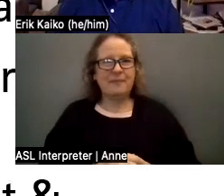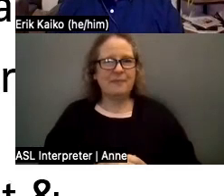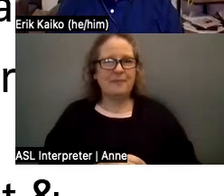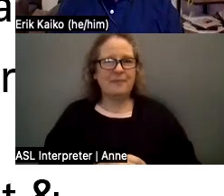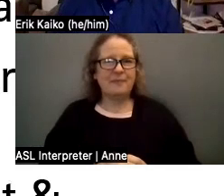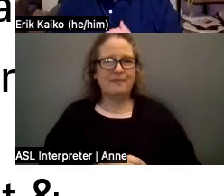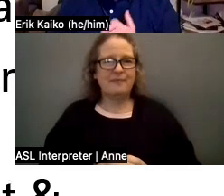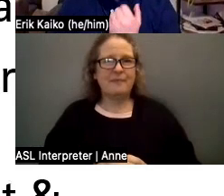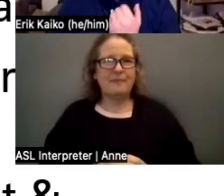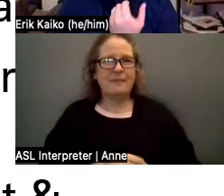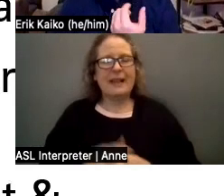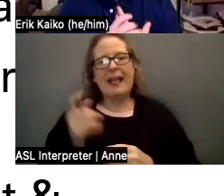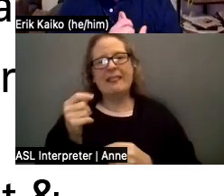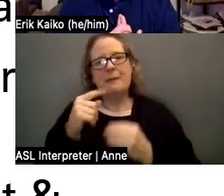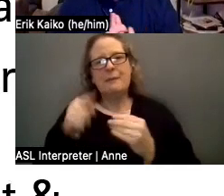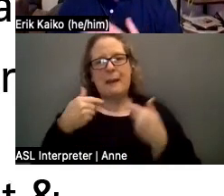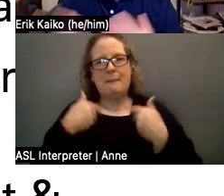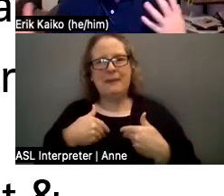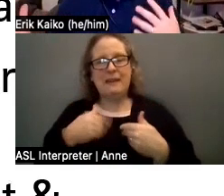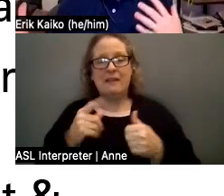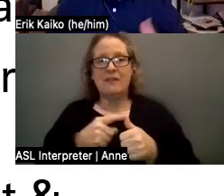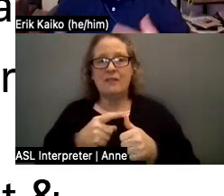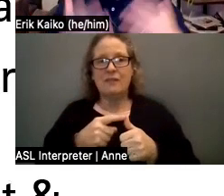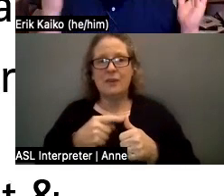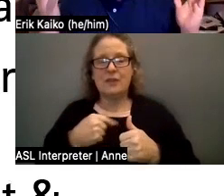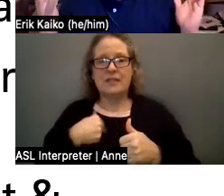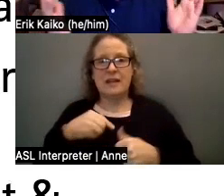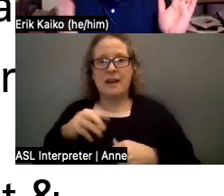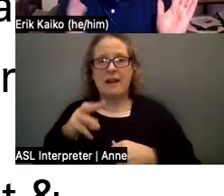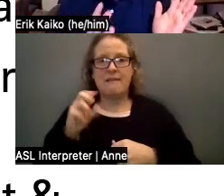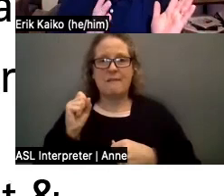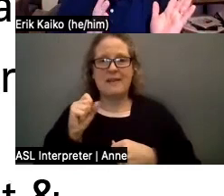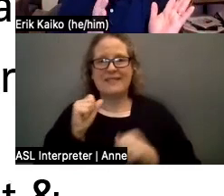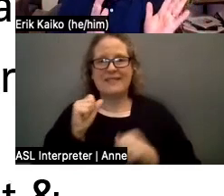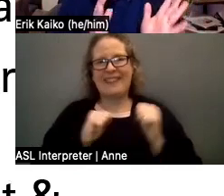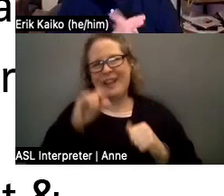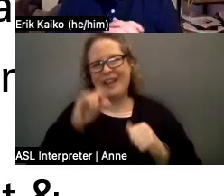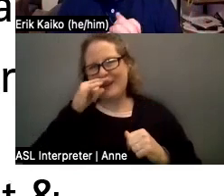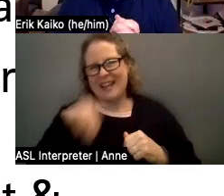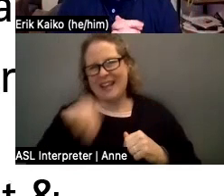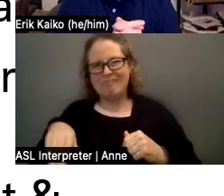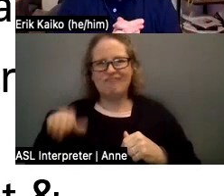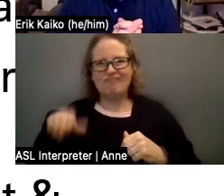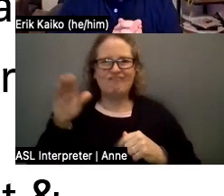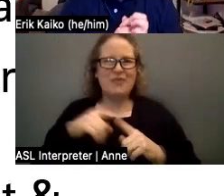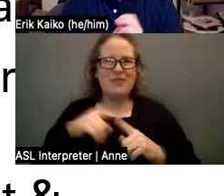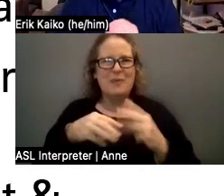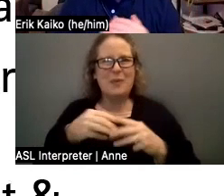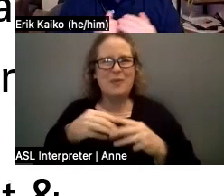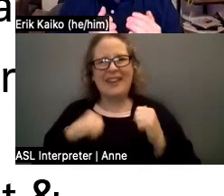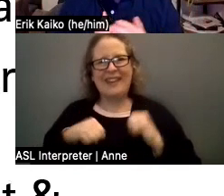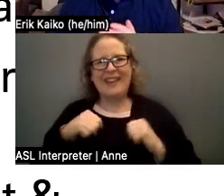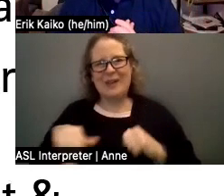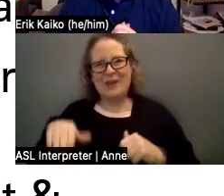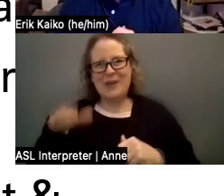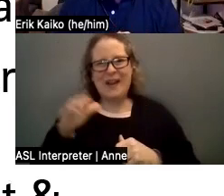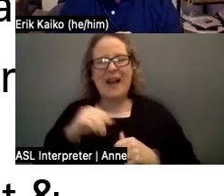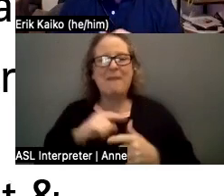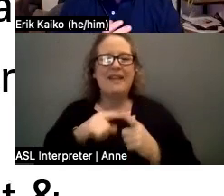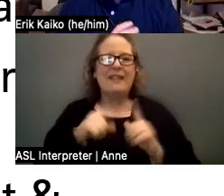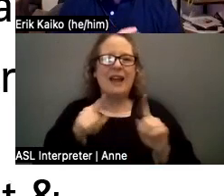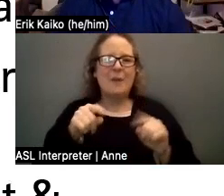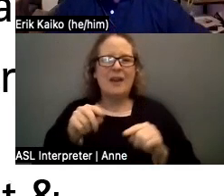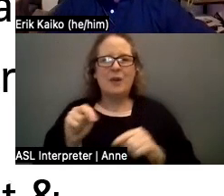So a little bit about me first. I was a theater kid. I came from the world of theater growing up, and then I went to